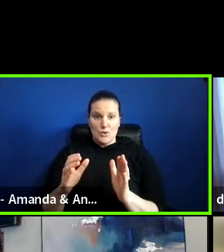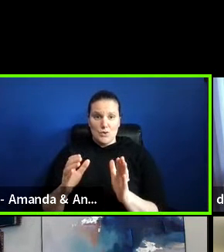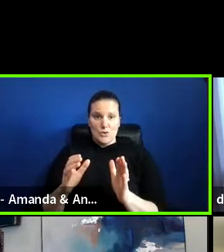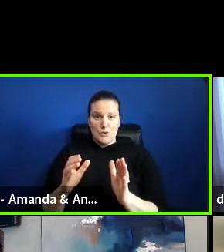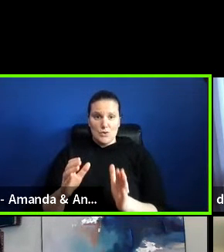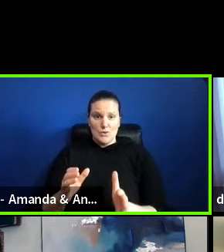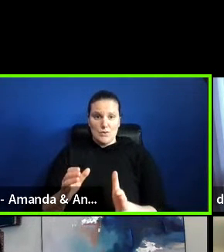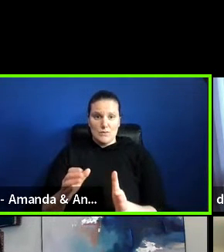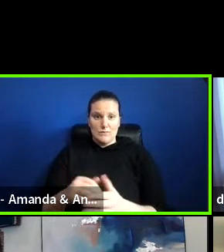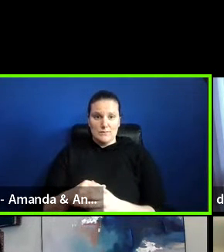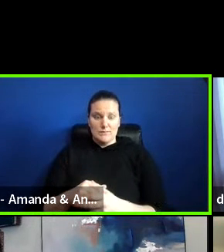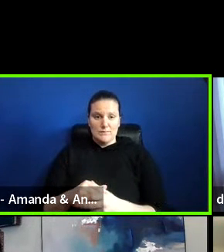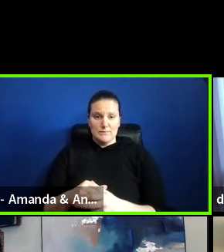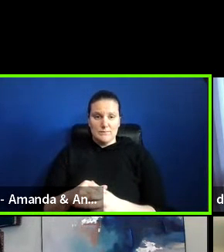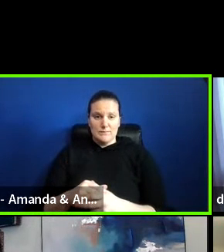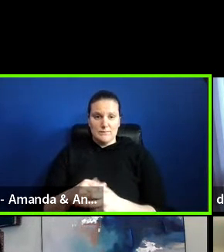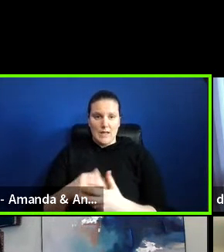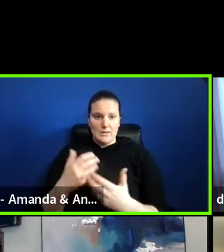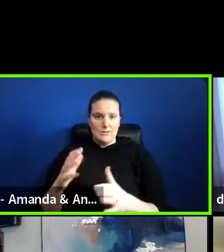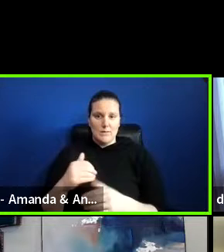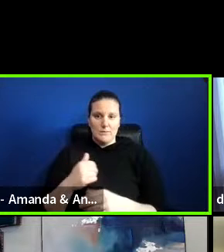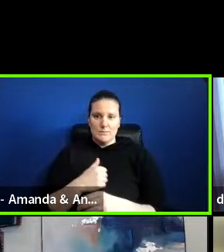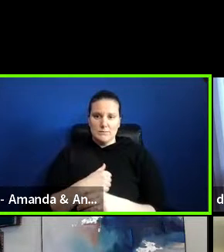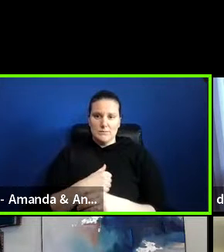from, I don't know. Sorry,